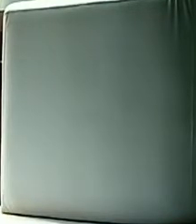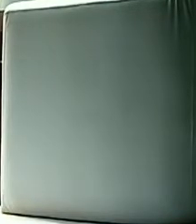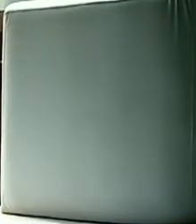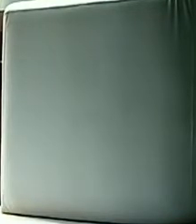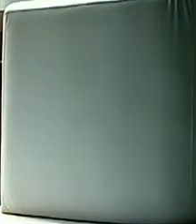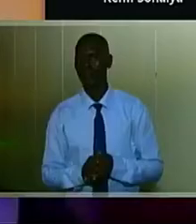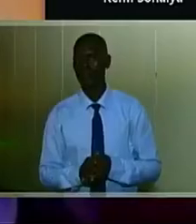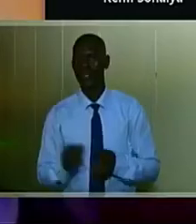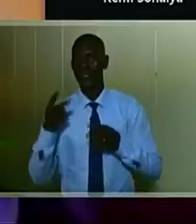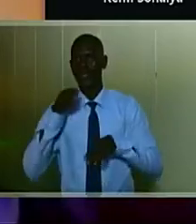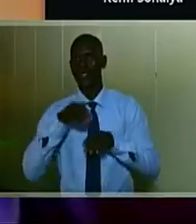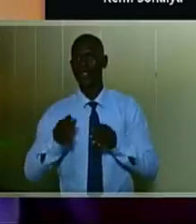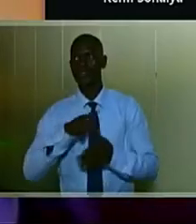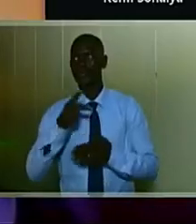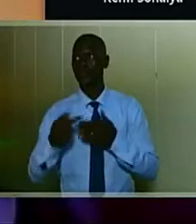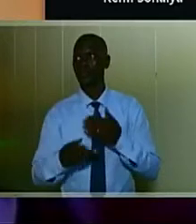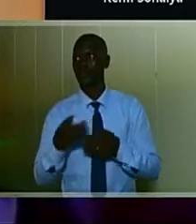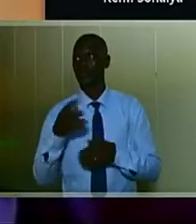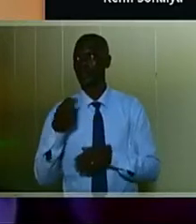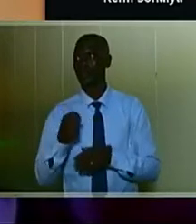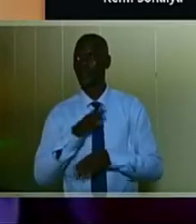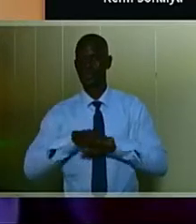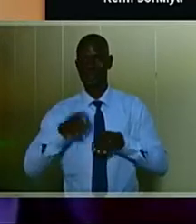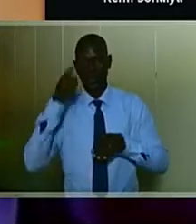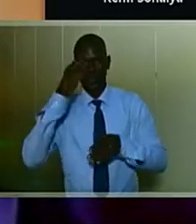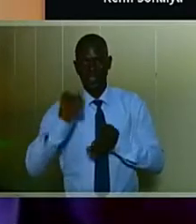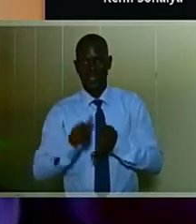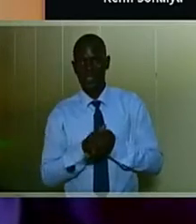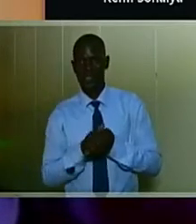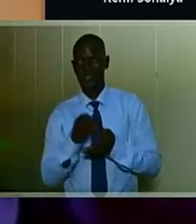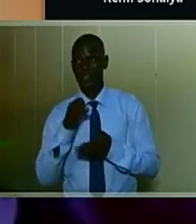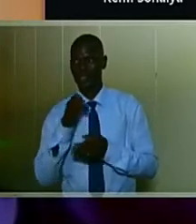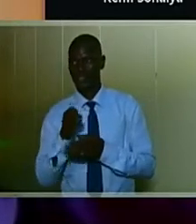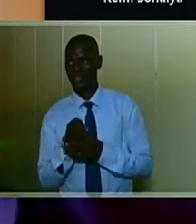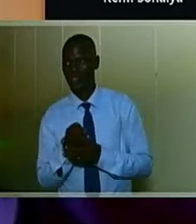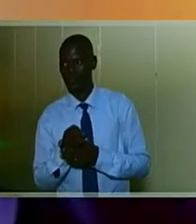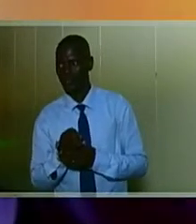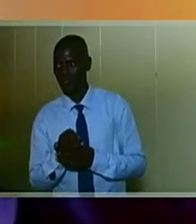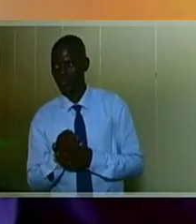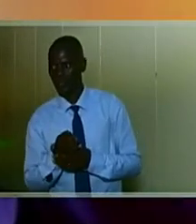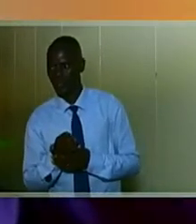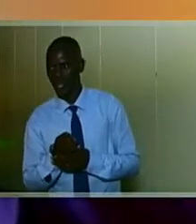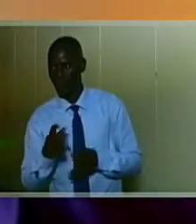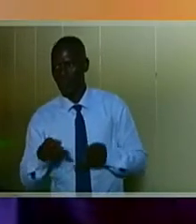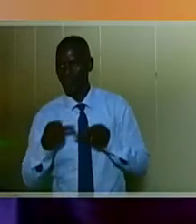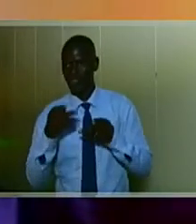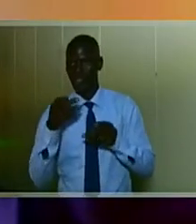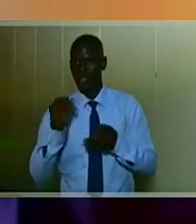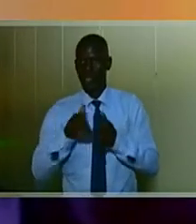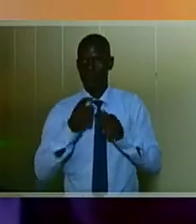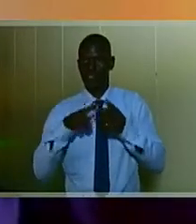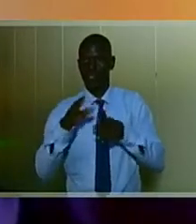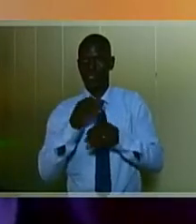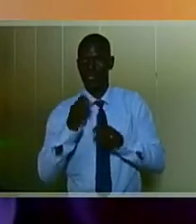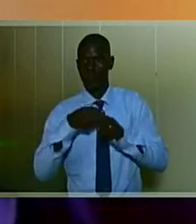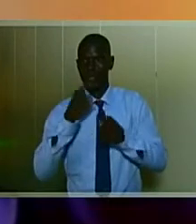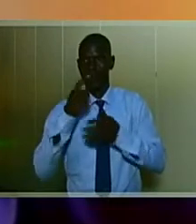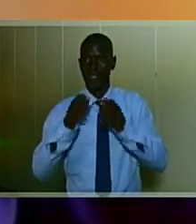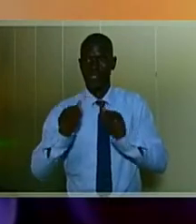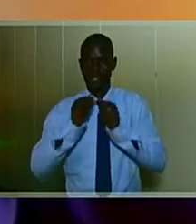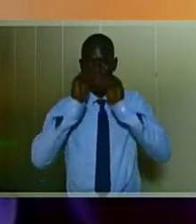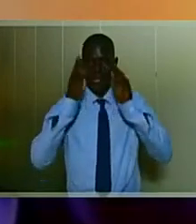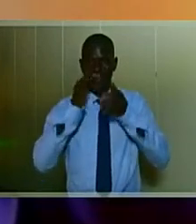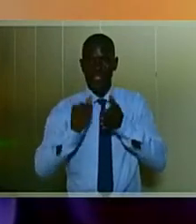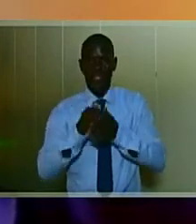listen at the program from the beginning. I don't think there's even unanimity about position that have been taken. But what is clear is